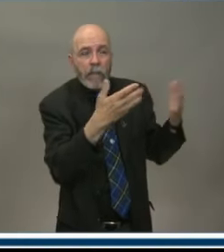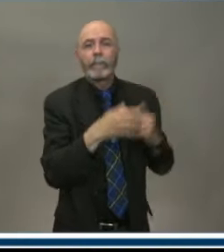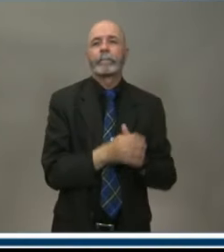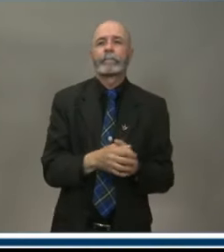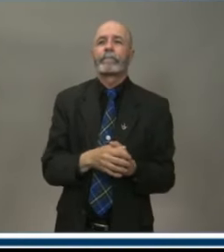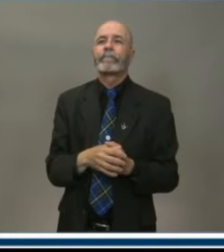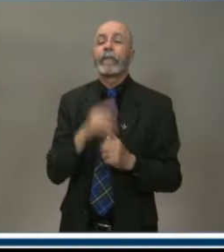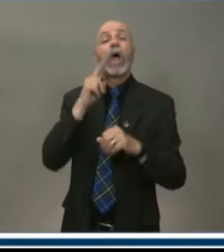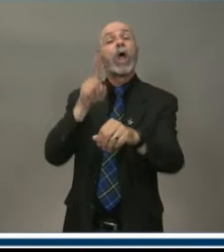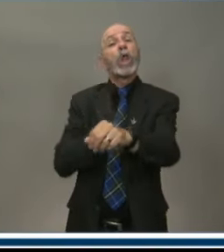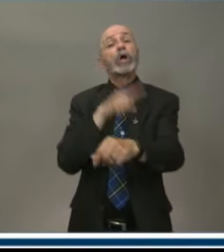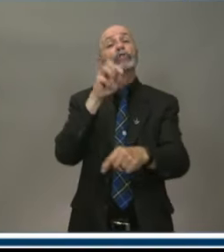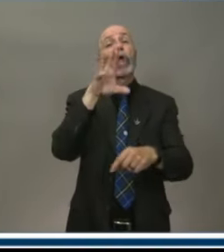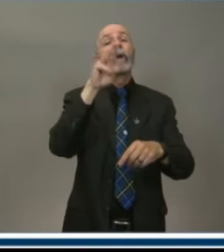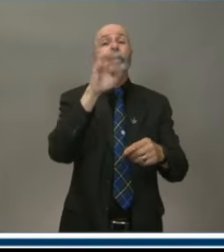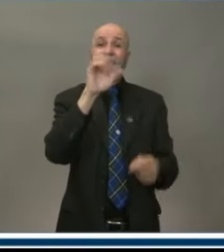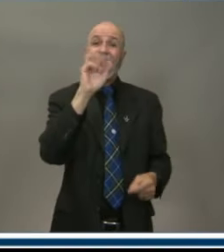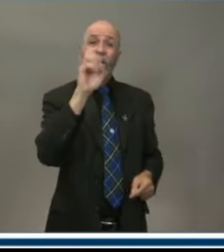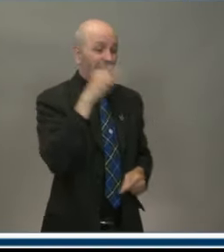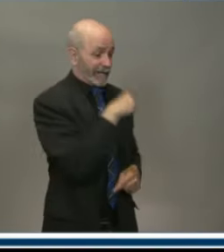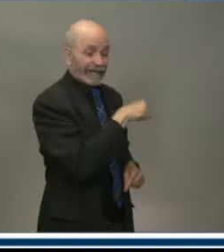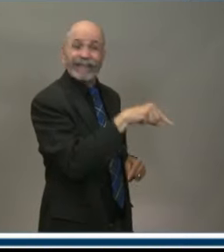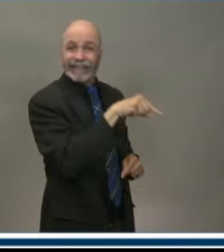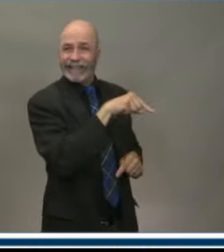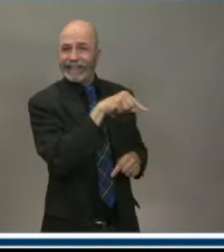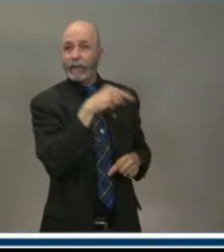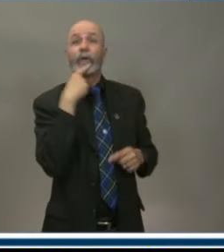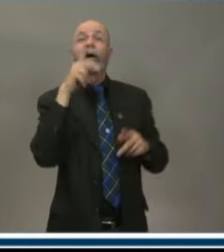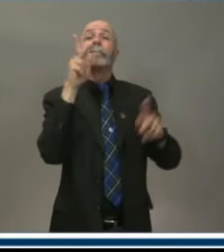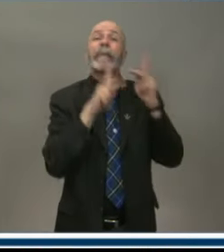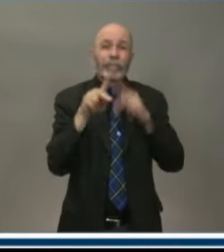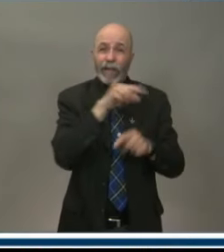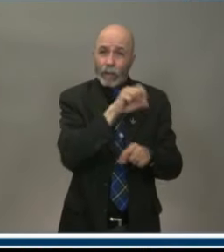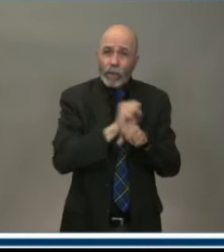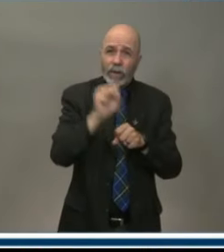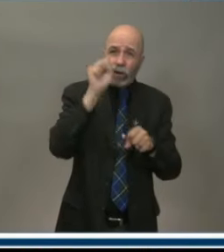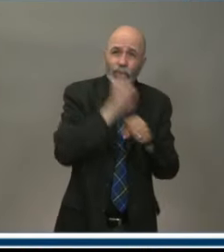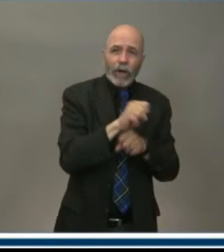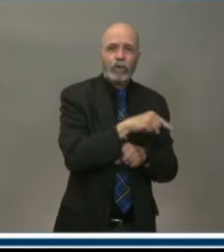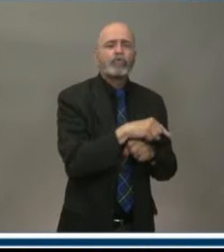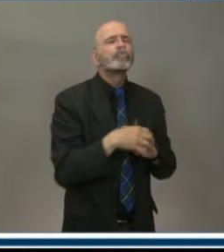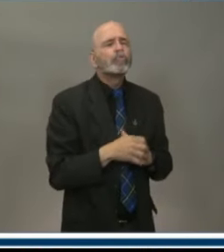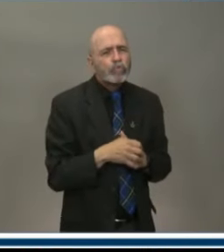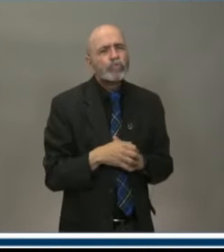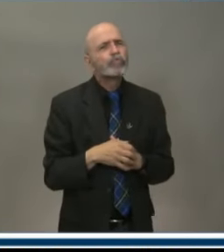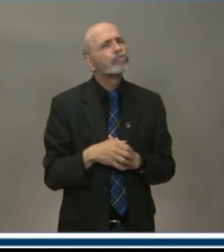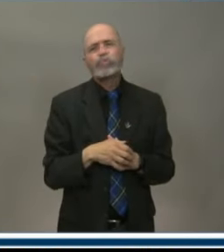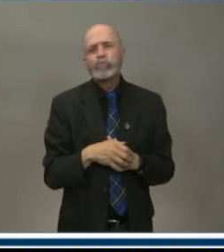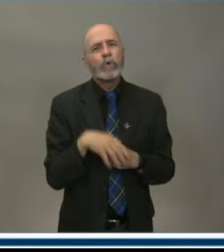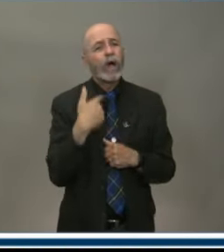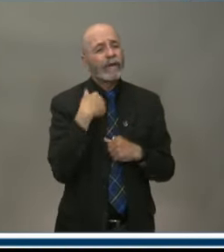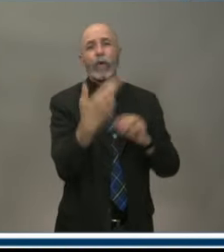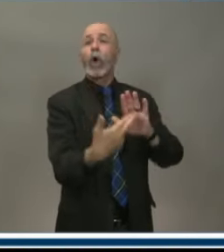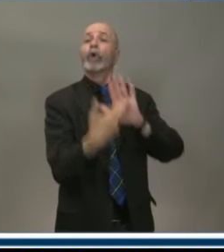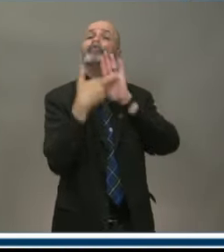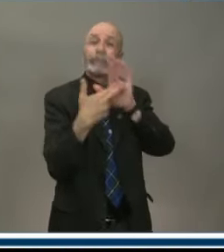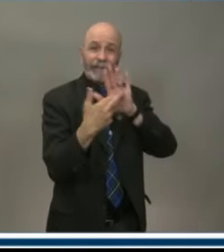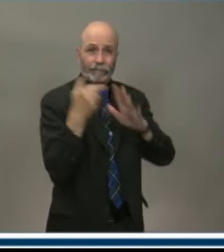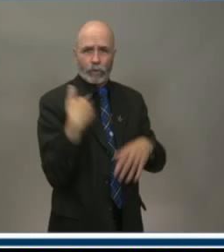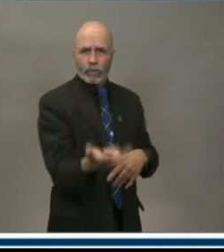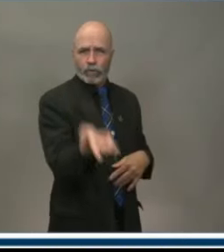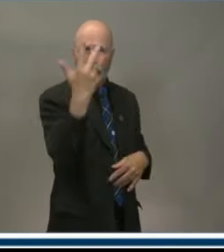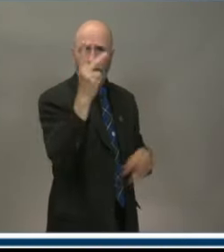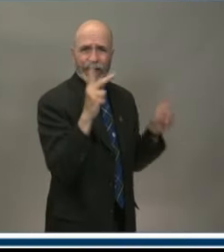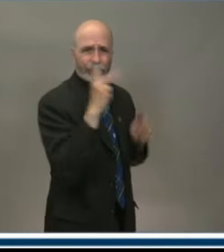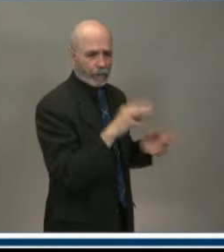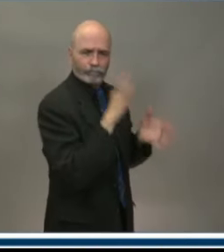we've continued, and I want to thank all those that work in them. I have the good fortune of representing 3 of them. I've been in a